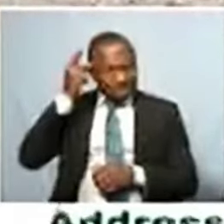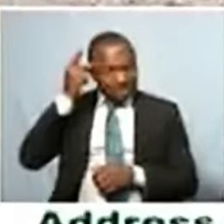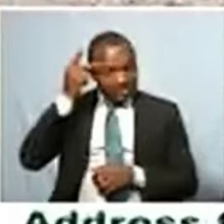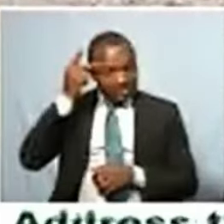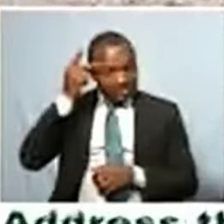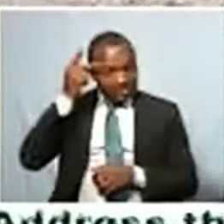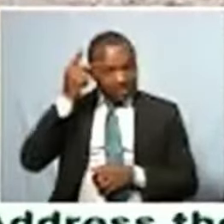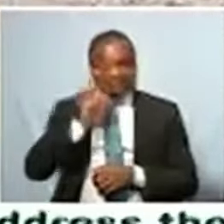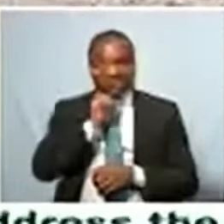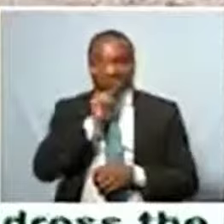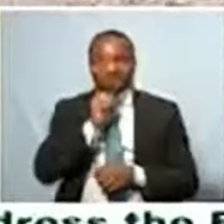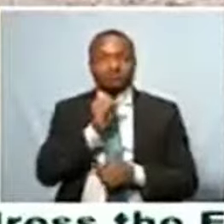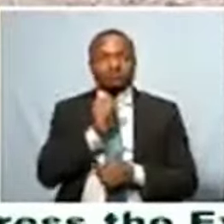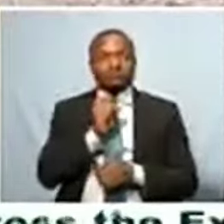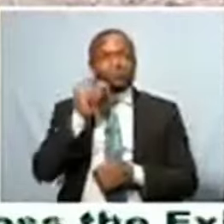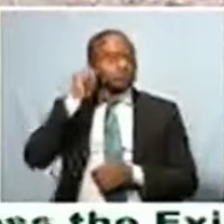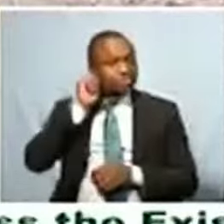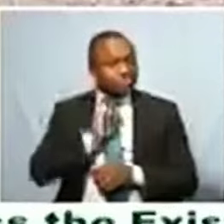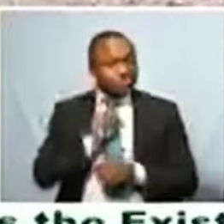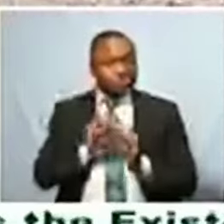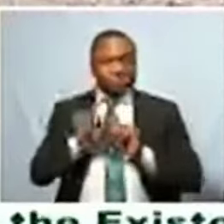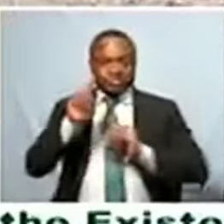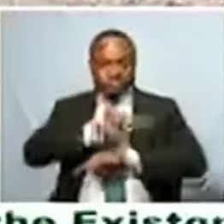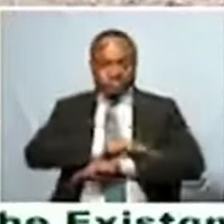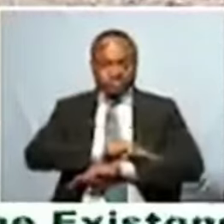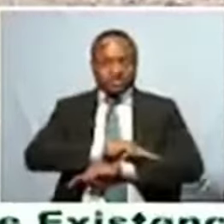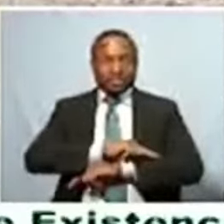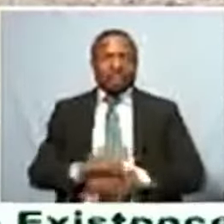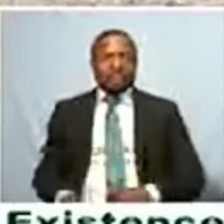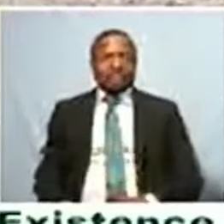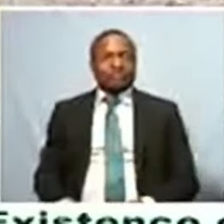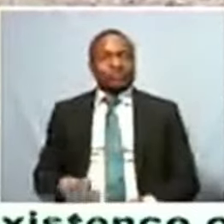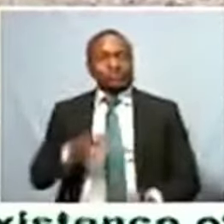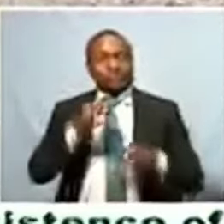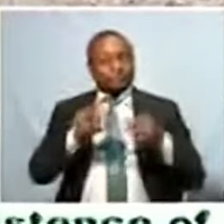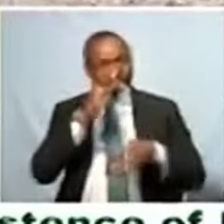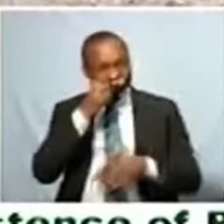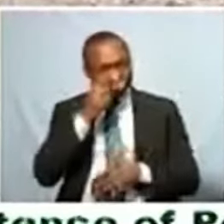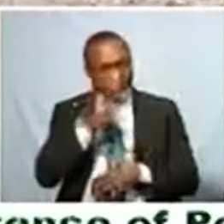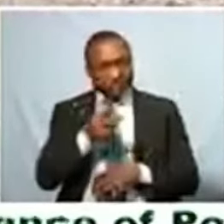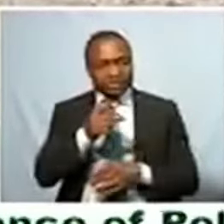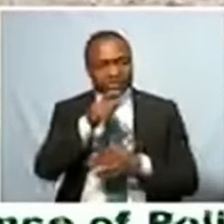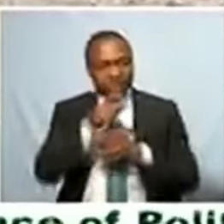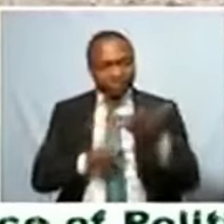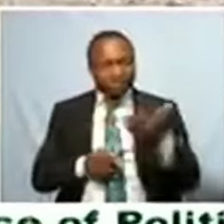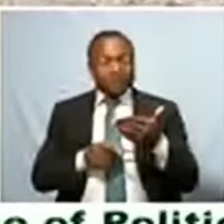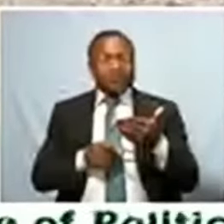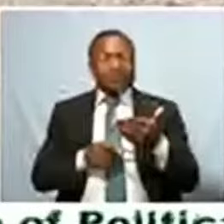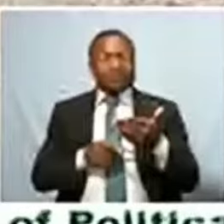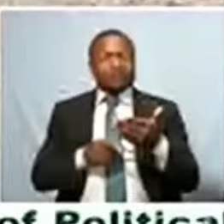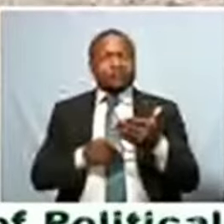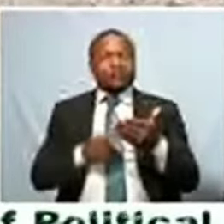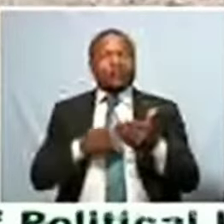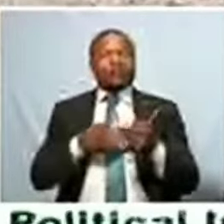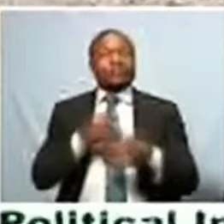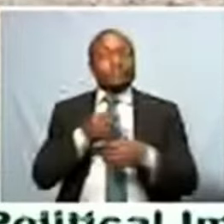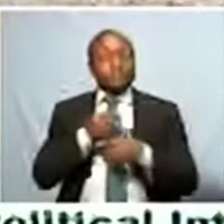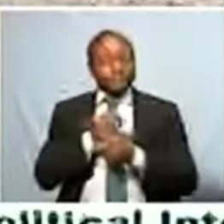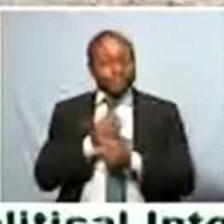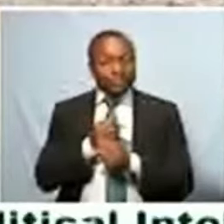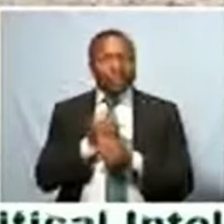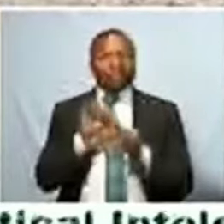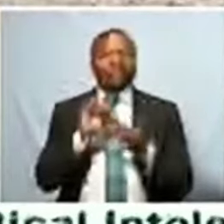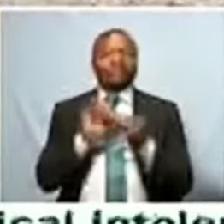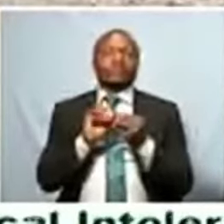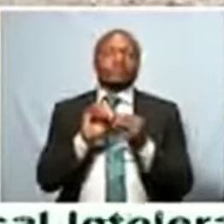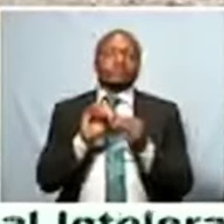intolerance today? Madam Speaker, when we look at what forms much